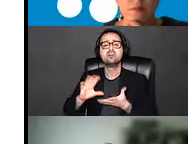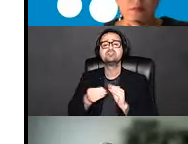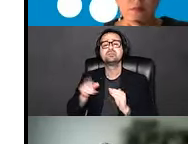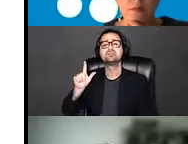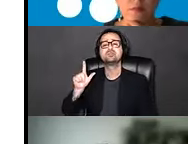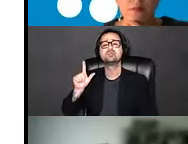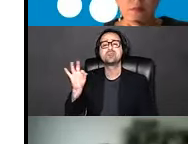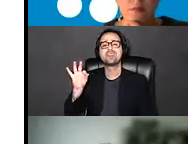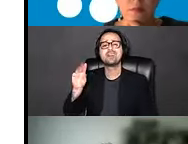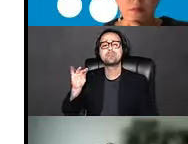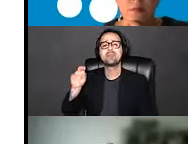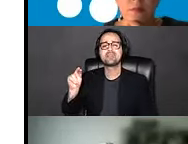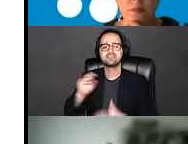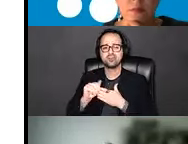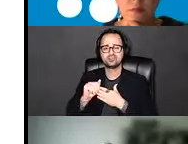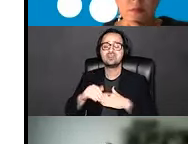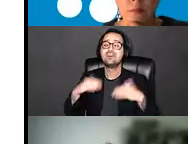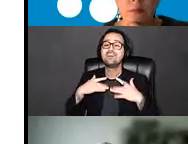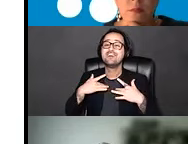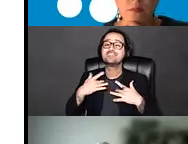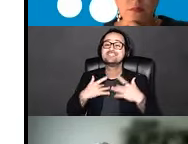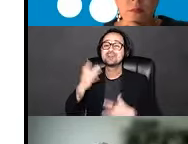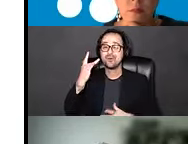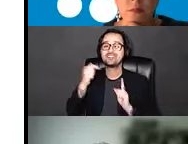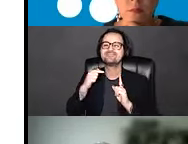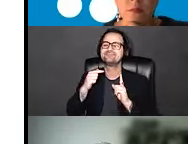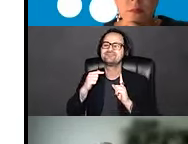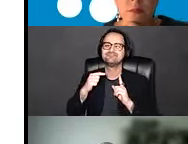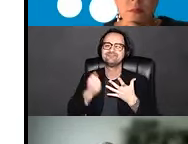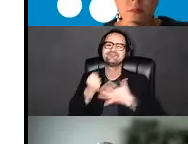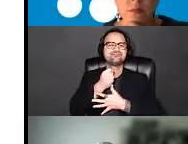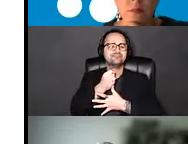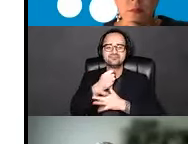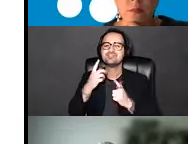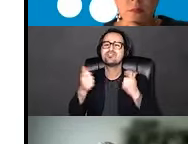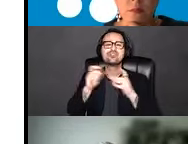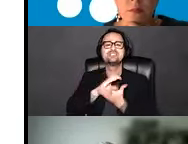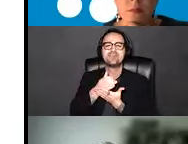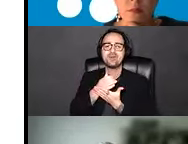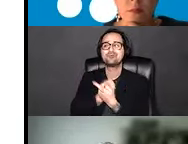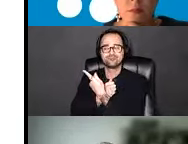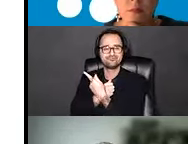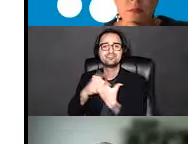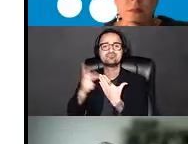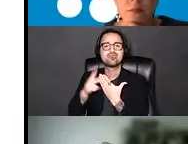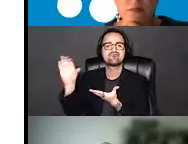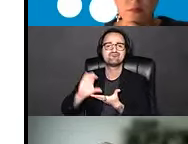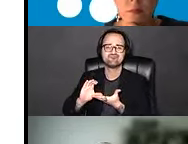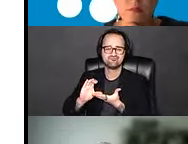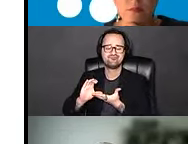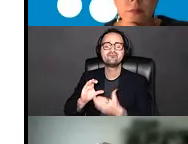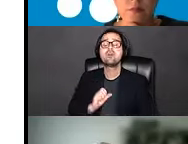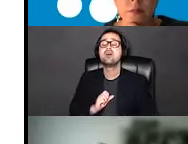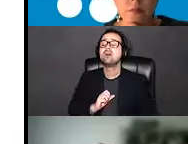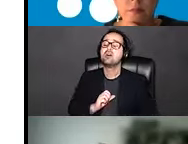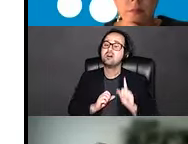million. Now, it's exciting because that's the largest amount the CBCAP program has received. But